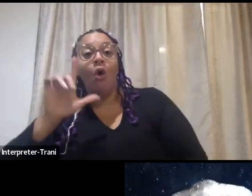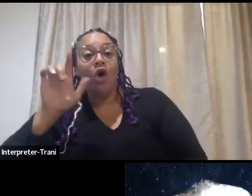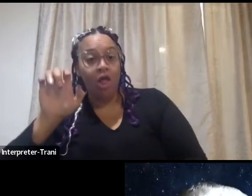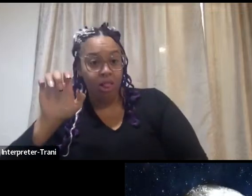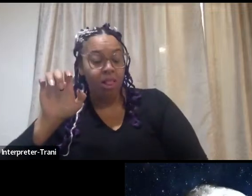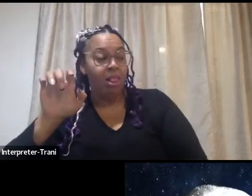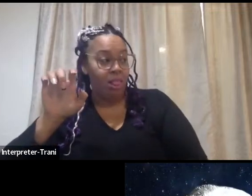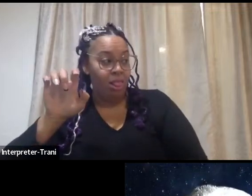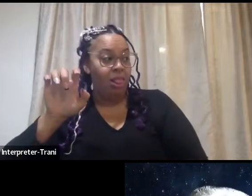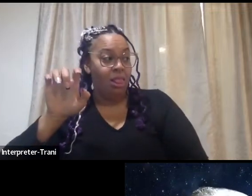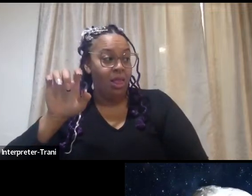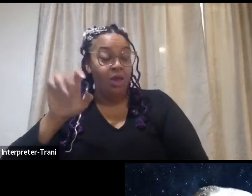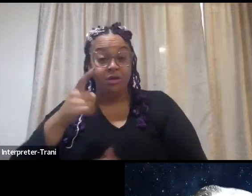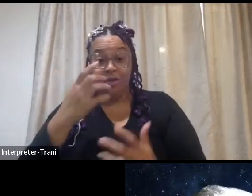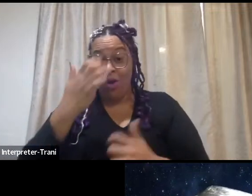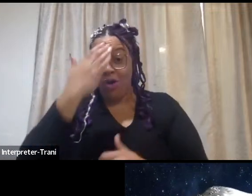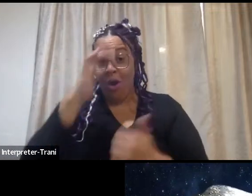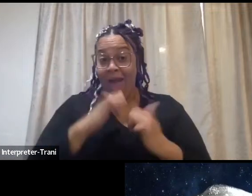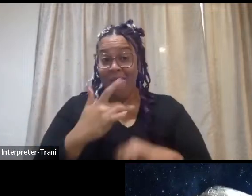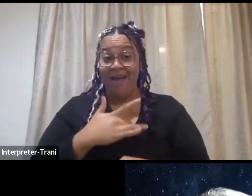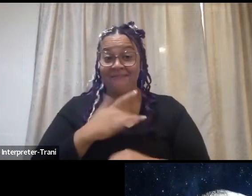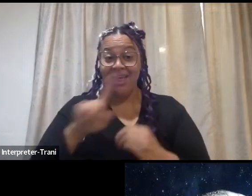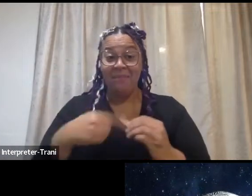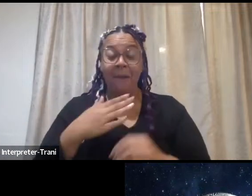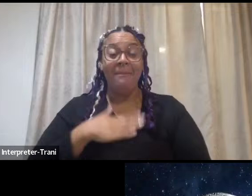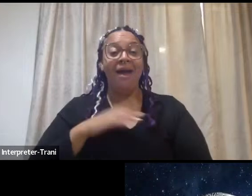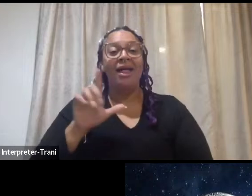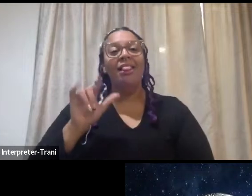I don't know how I feel about my Libra rising.